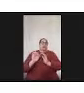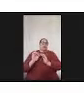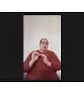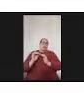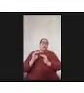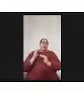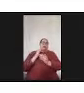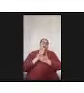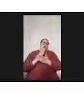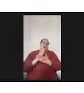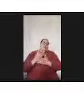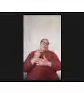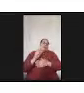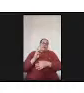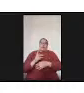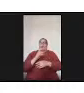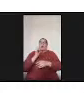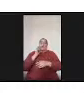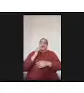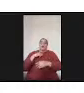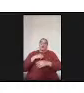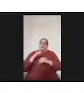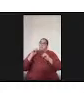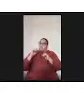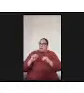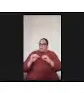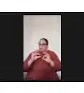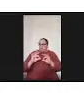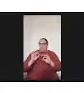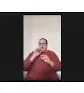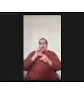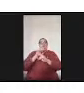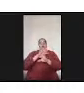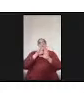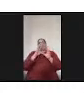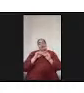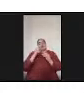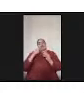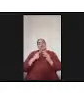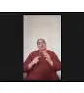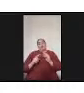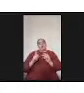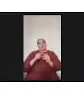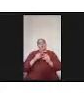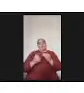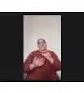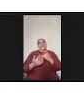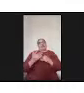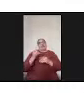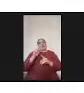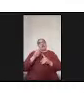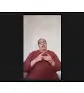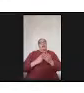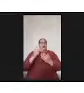there once we have agreed on the overall scope of that fire compliance project.